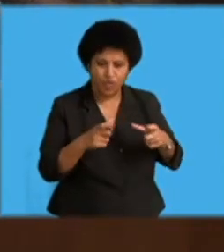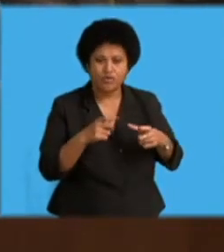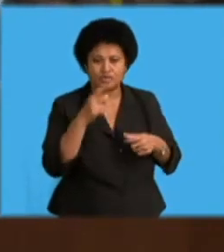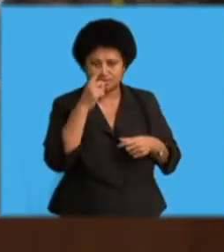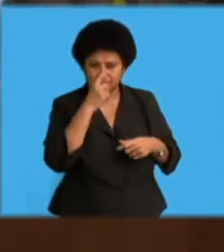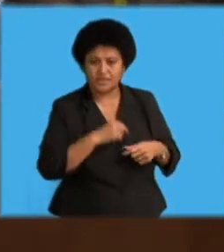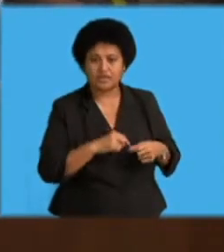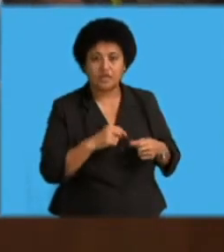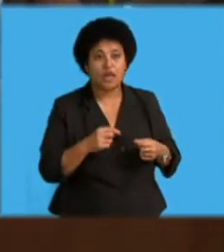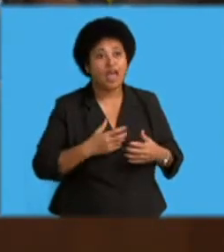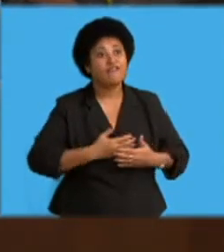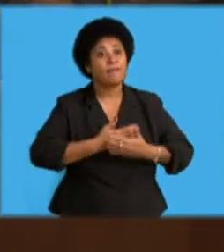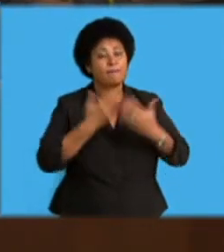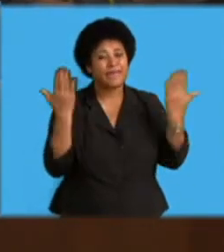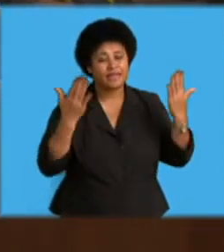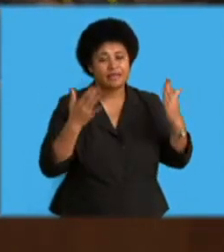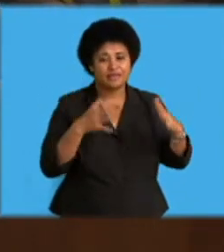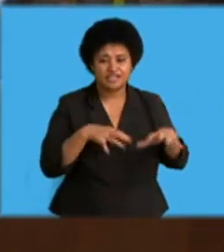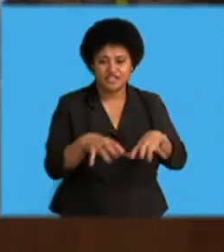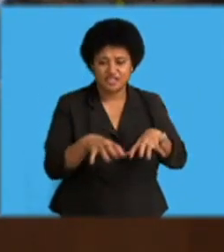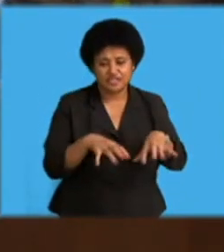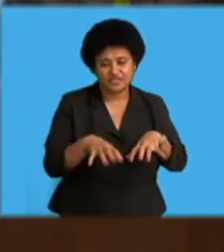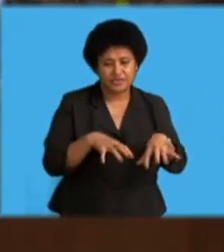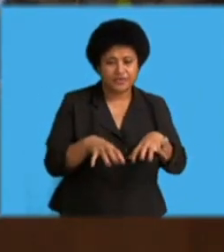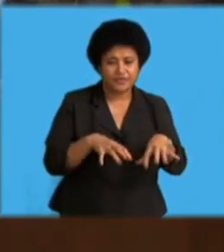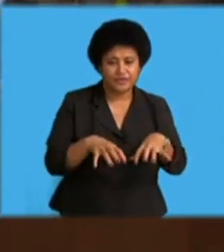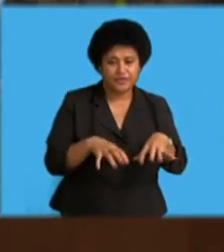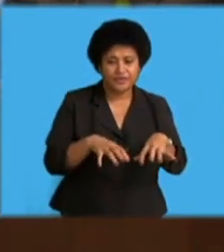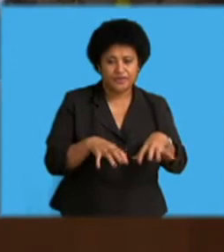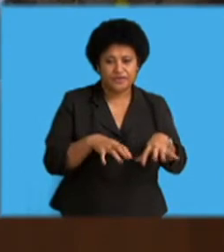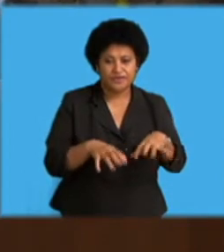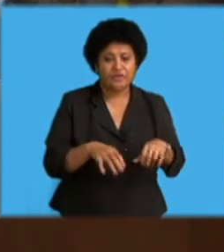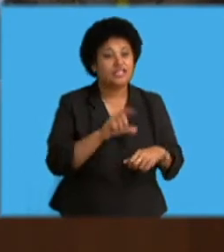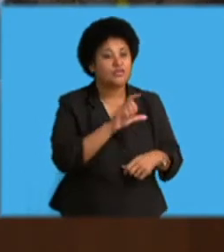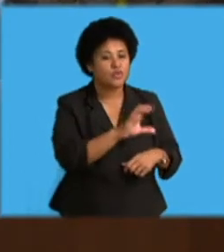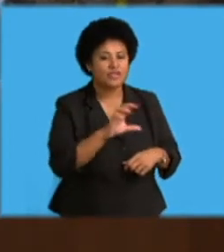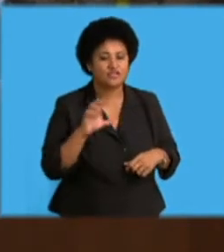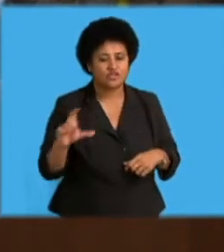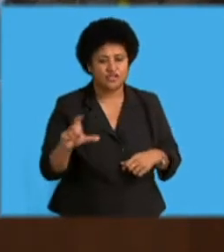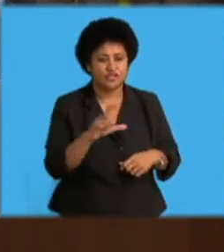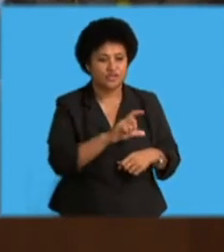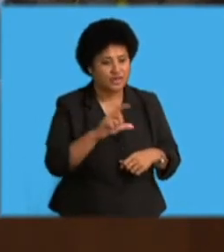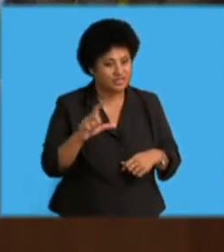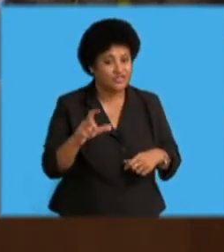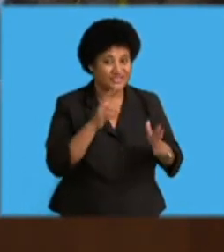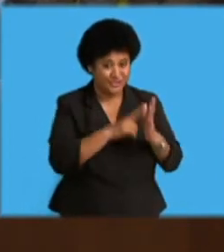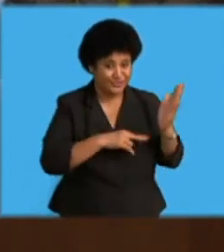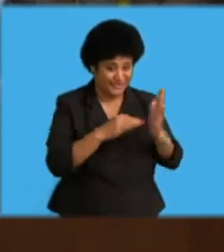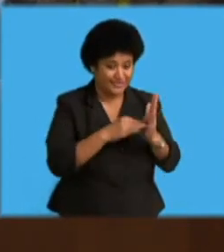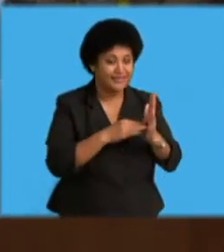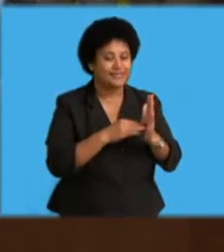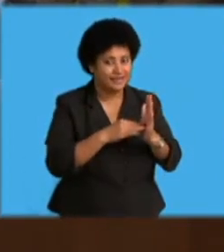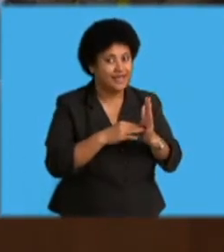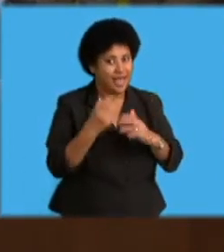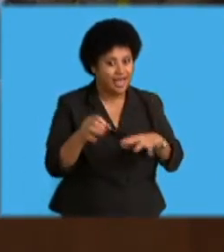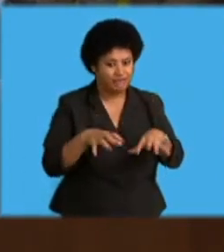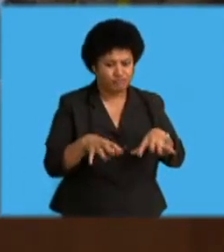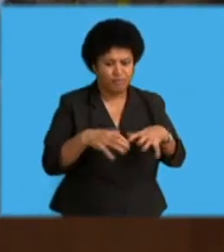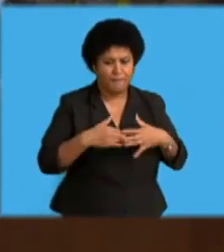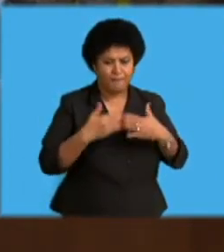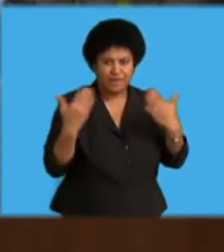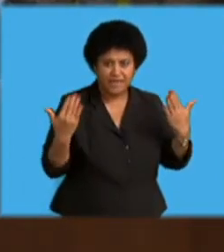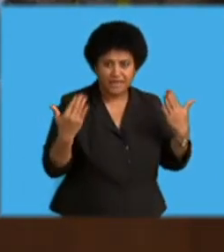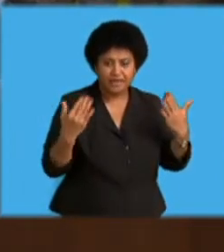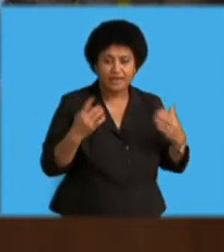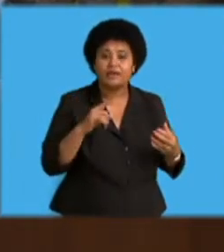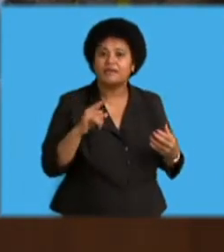massive earthquake in Christchurch. Billions of dollars was lost. Huge insurance claims paid out. But does it